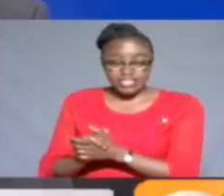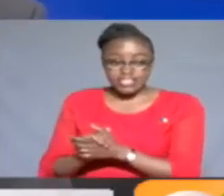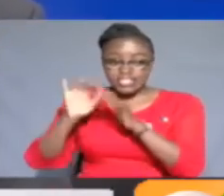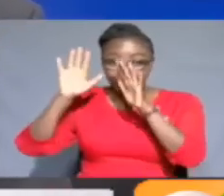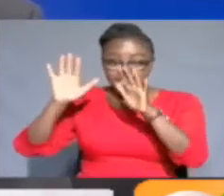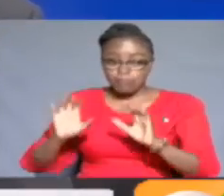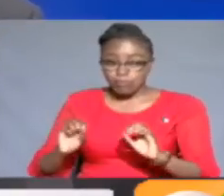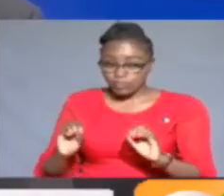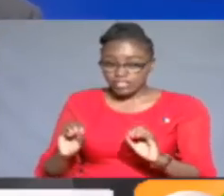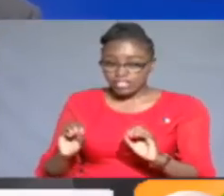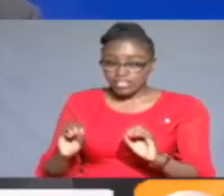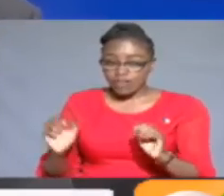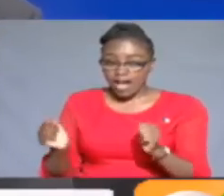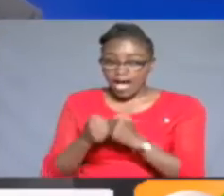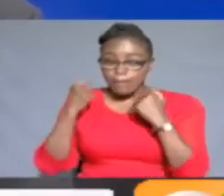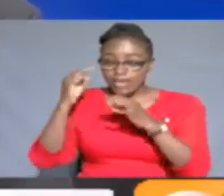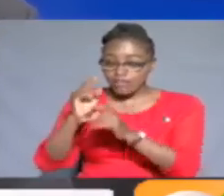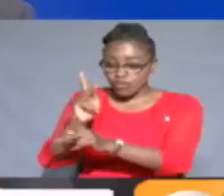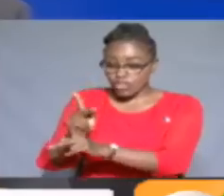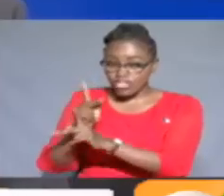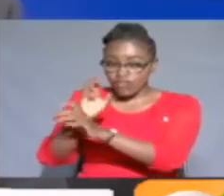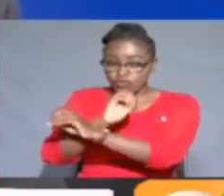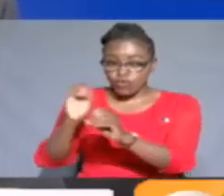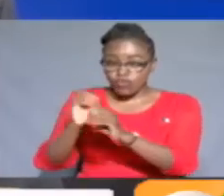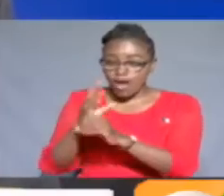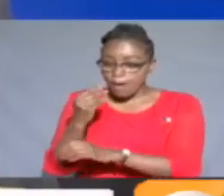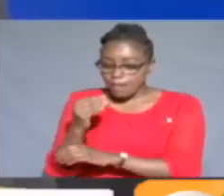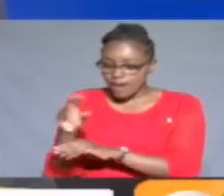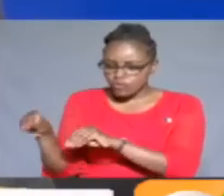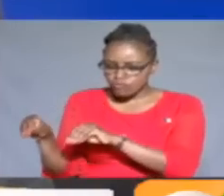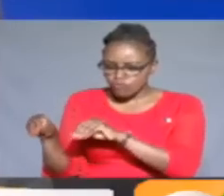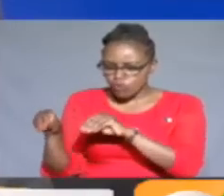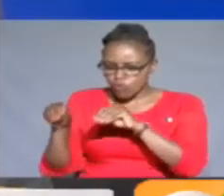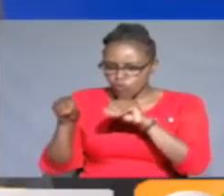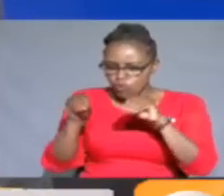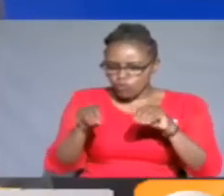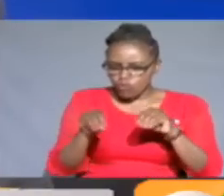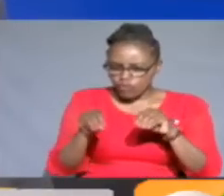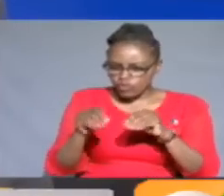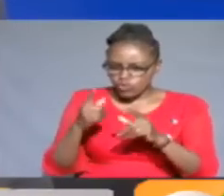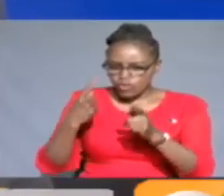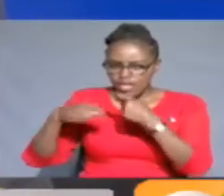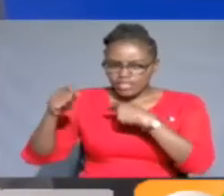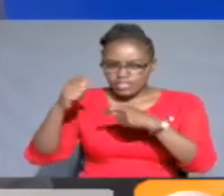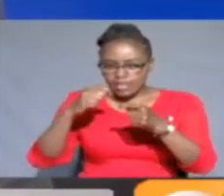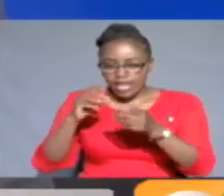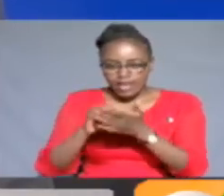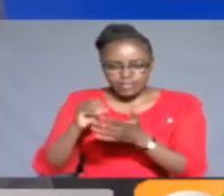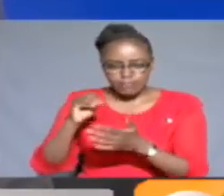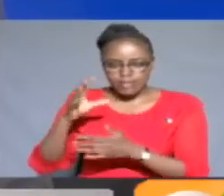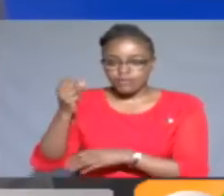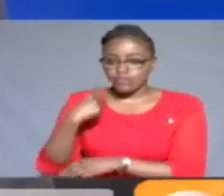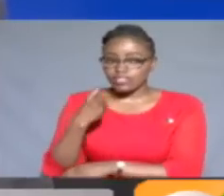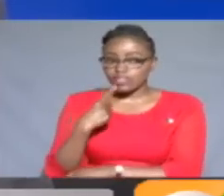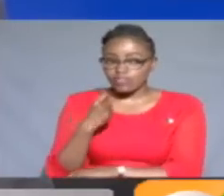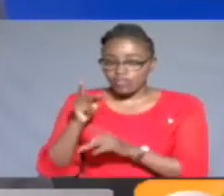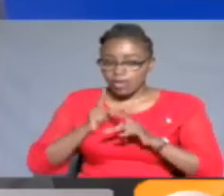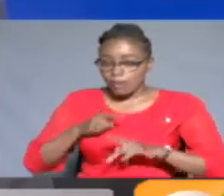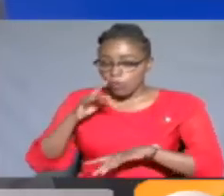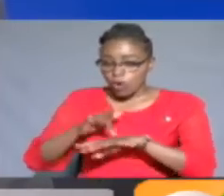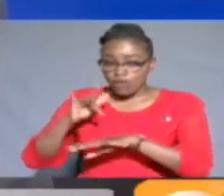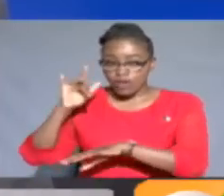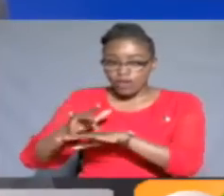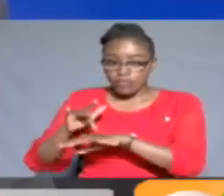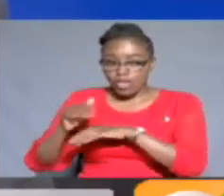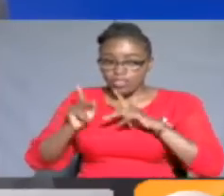Yeah. And you know what's going to happen? If you're not careful, money is going to move to the expensive treatment. Because the people who are affected